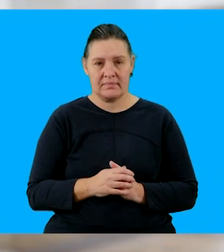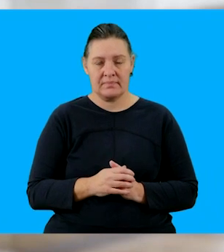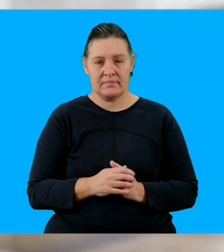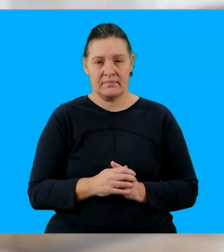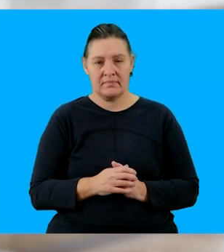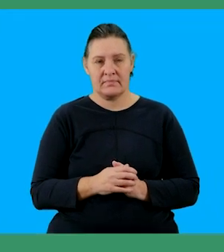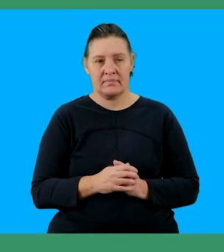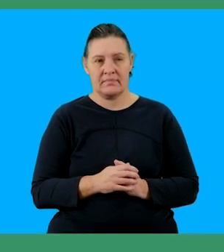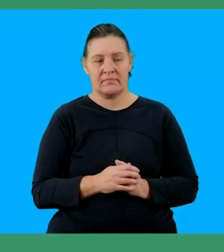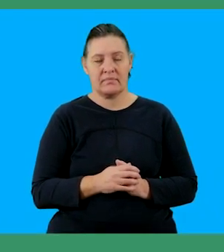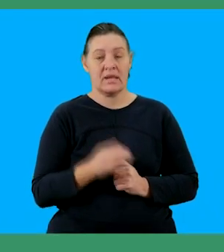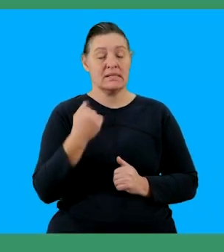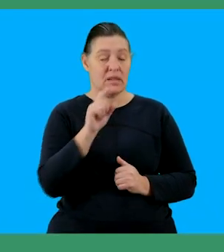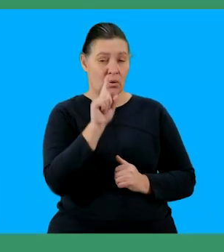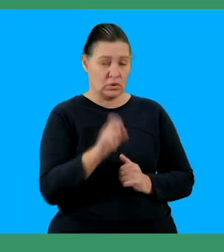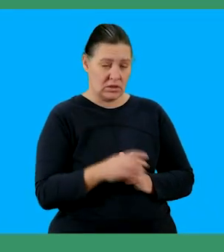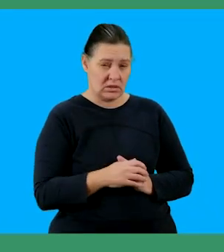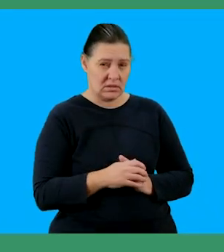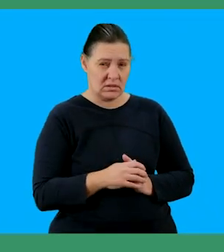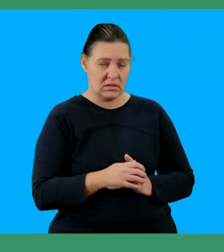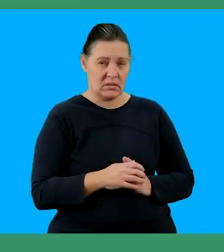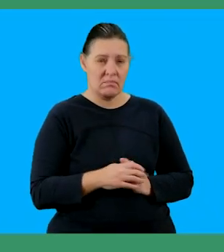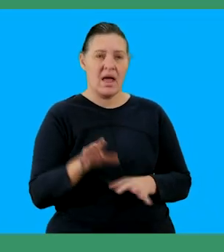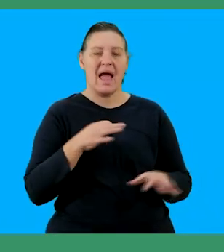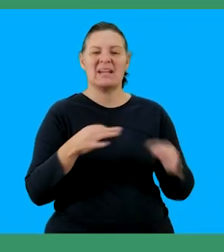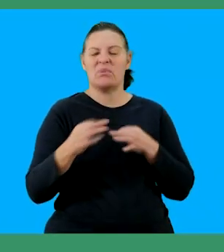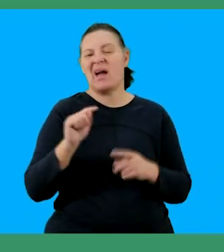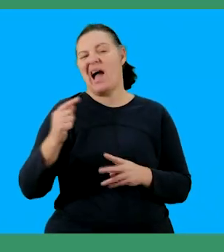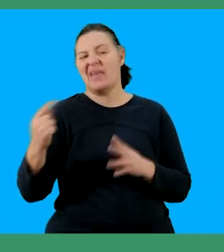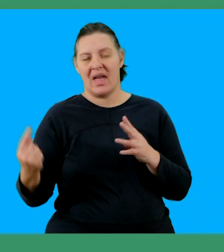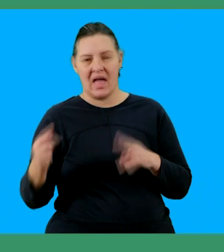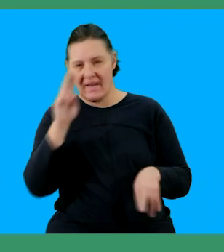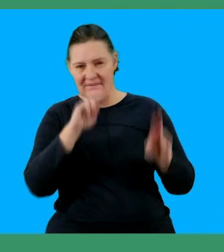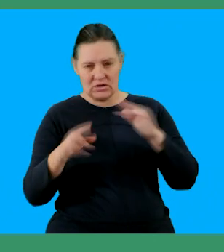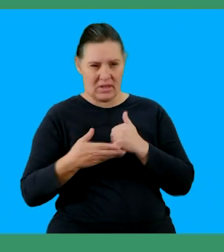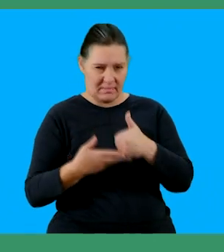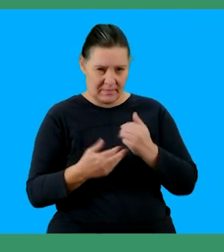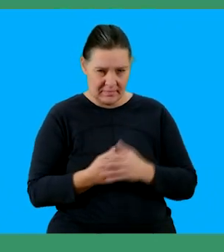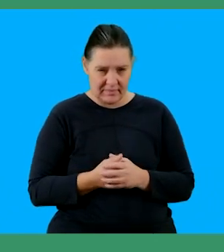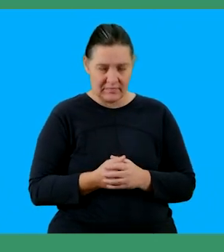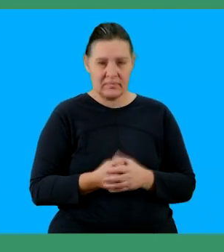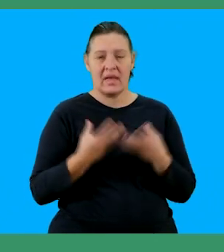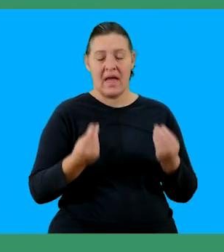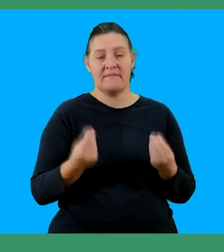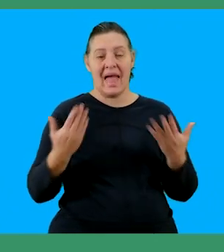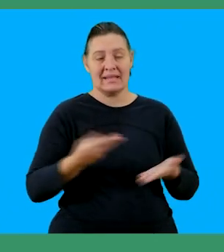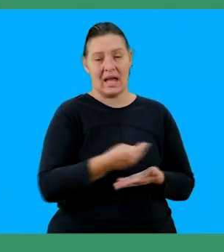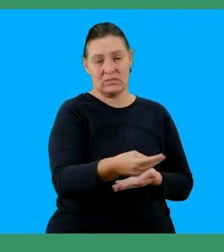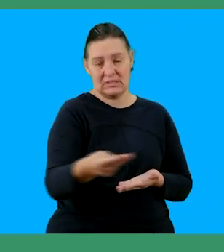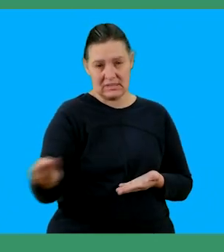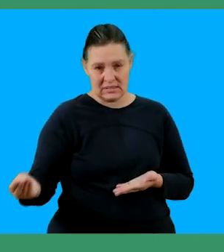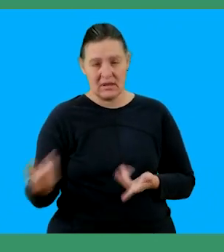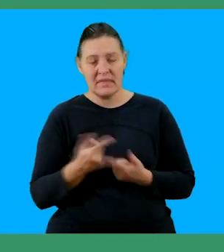let's move on to, still on our question, we are still on describing other types of visual aids. Then we have